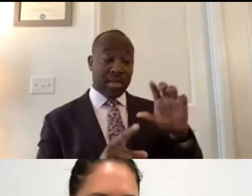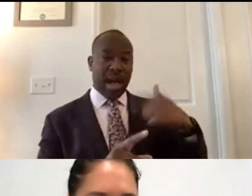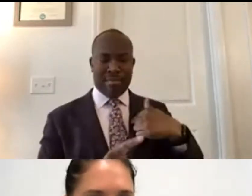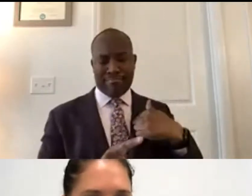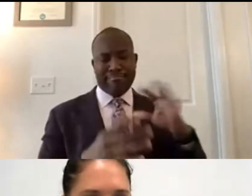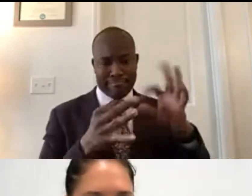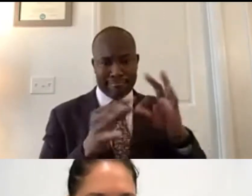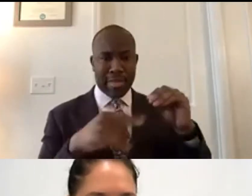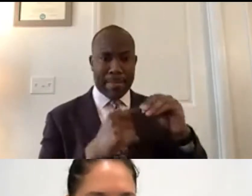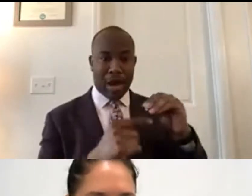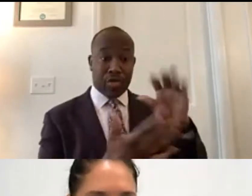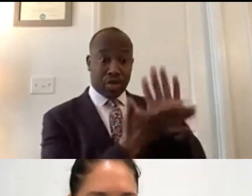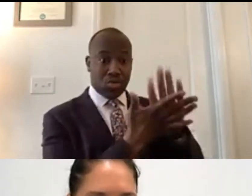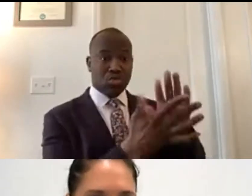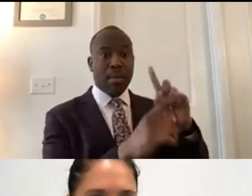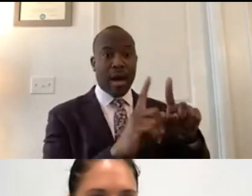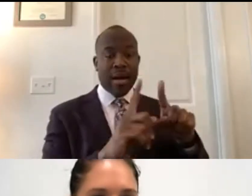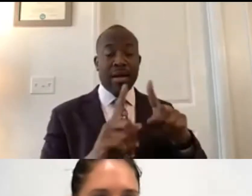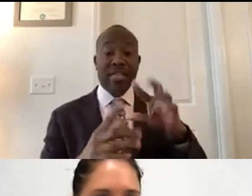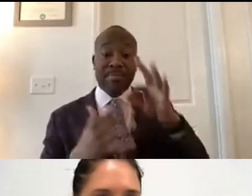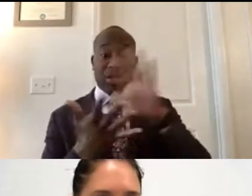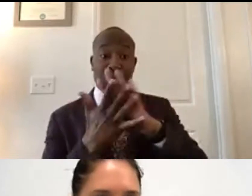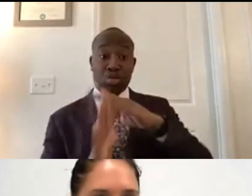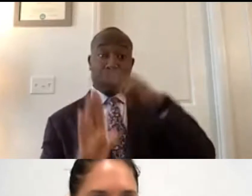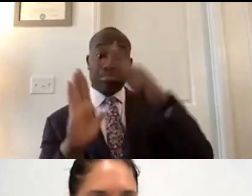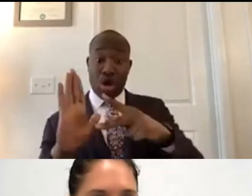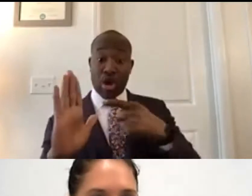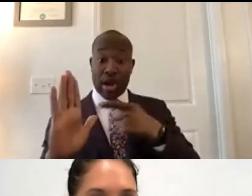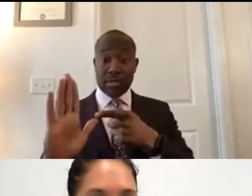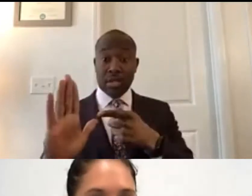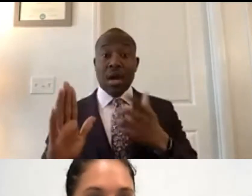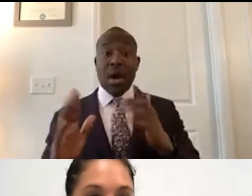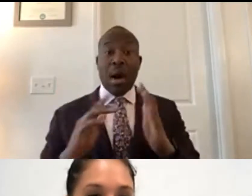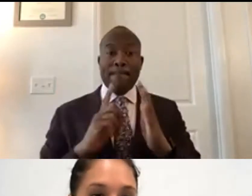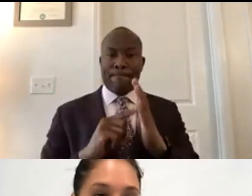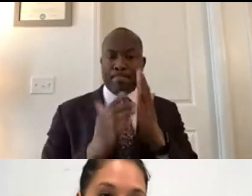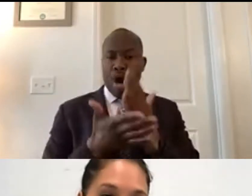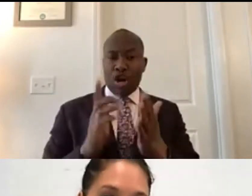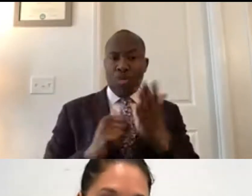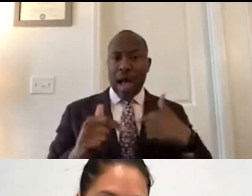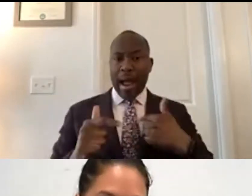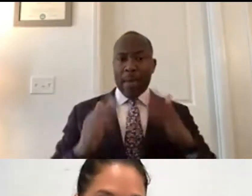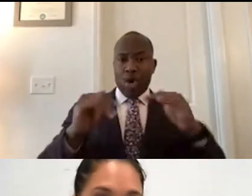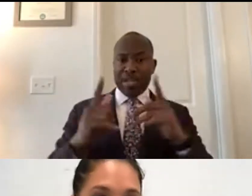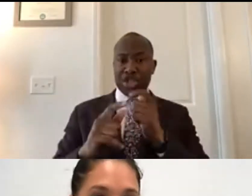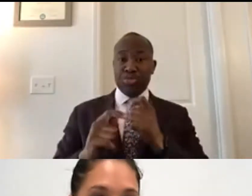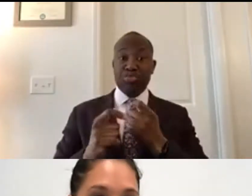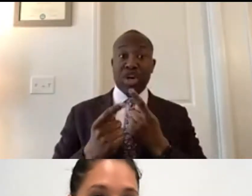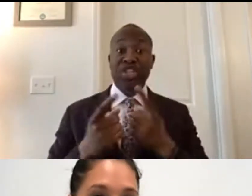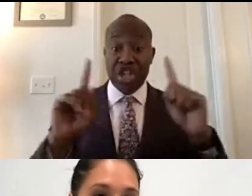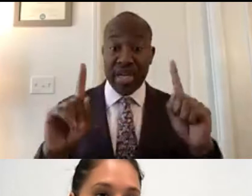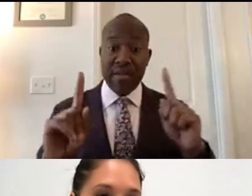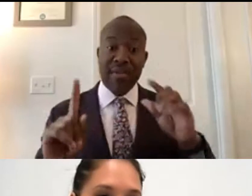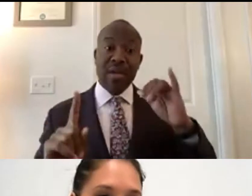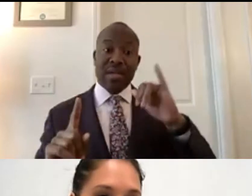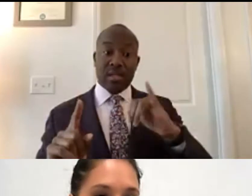Okay, so from what I'm understanding of your question, I was sharing about the schools, now the special school programs. Part of what